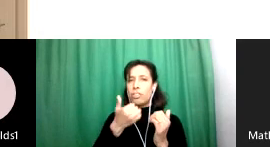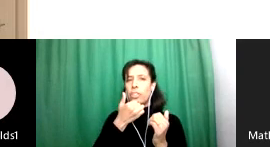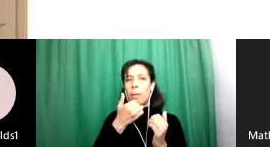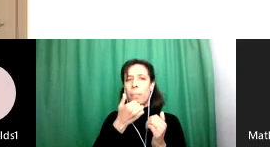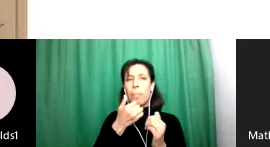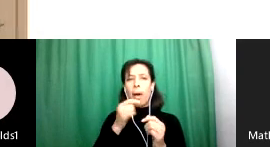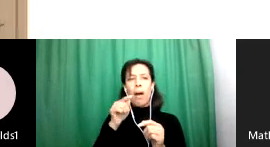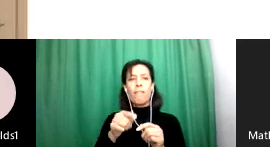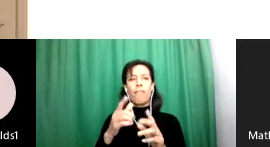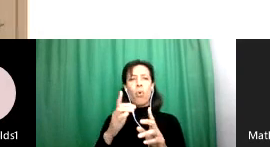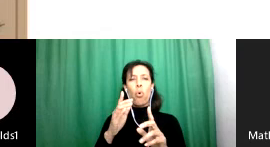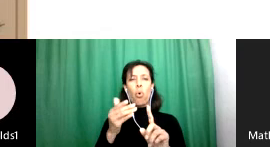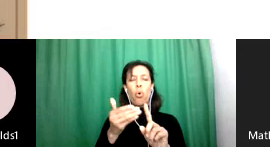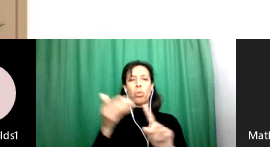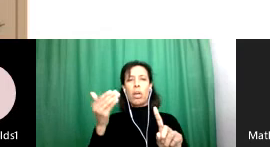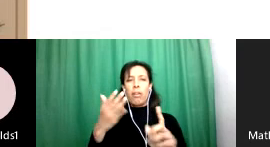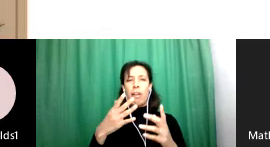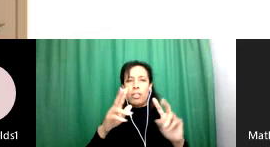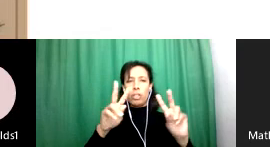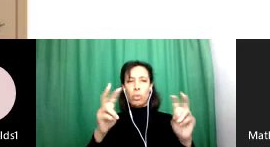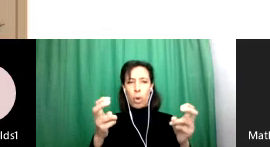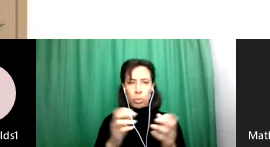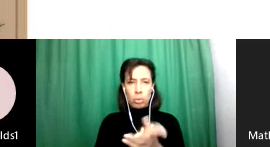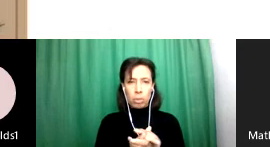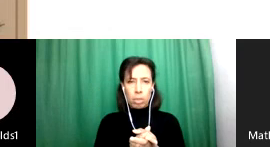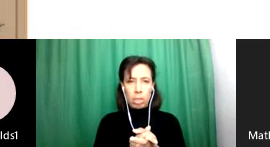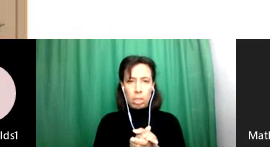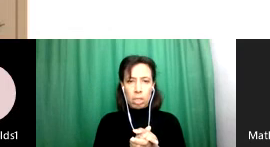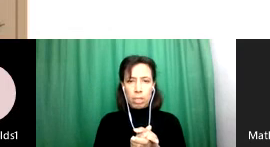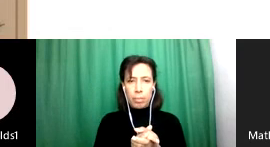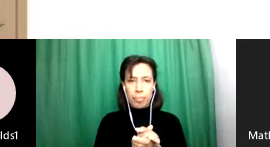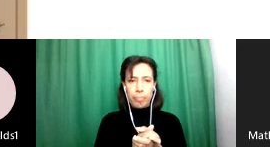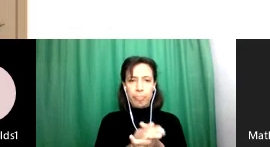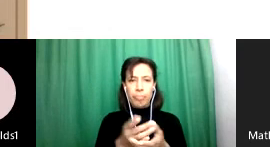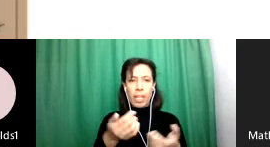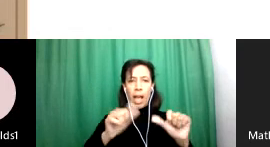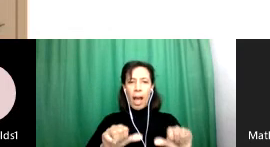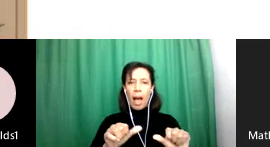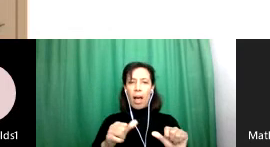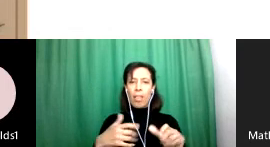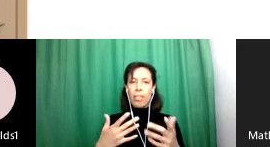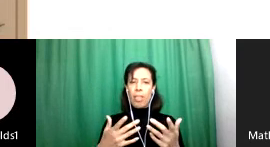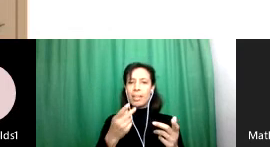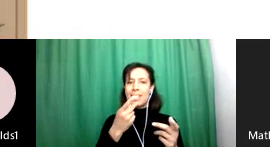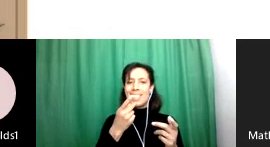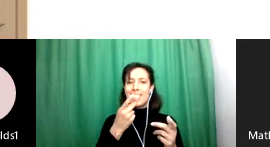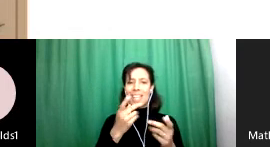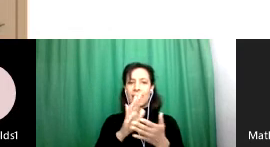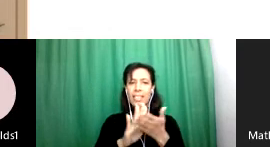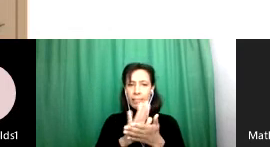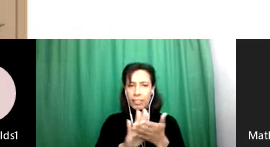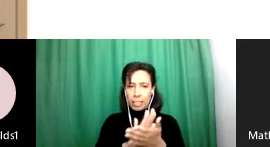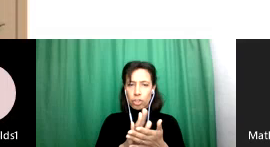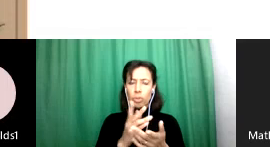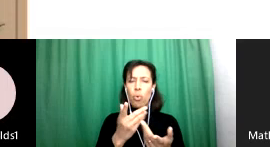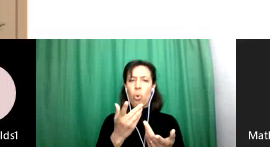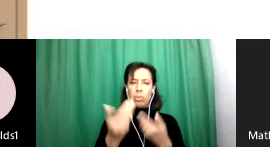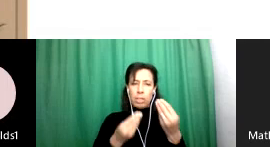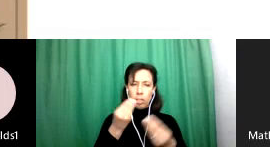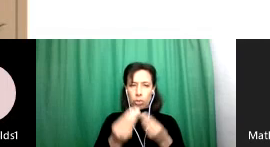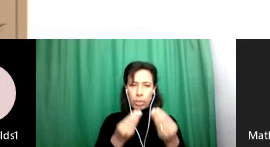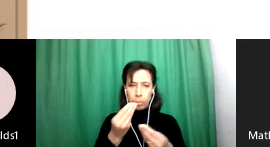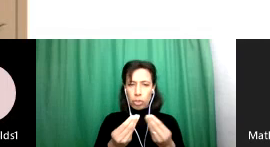followed up with a second definition or description of summative assessment. So another author, authors, because you've got